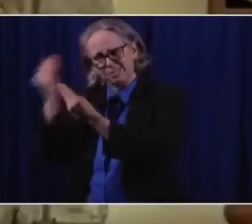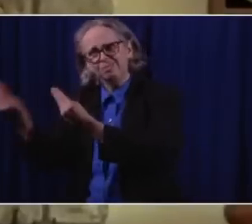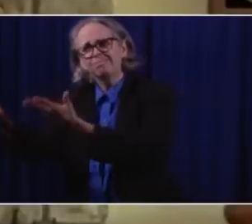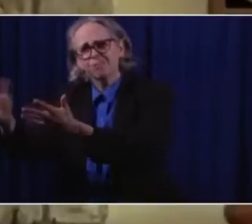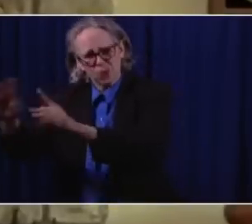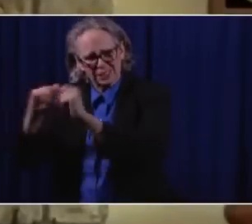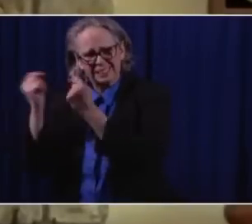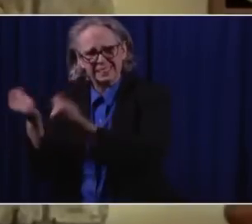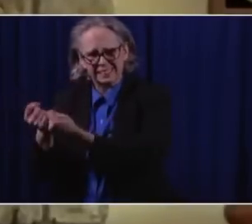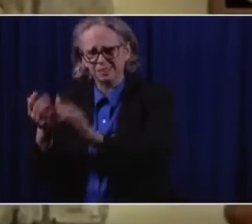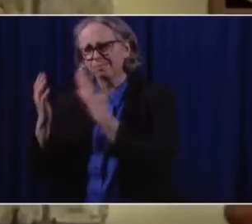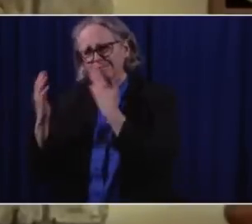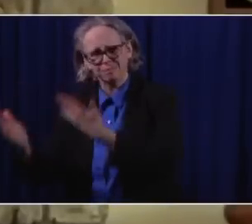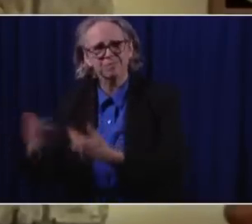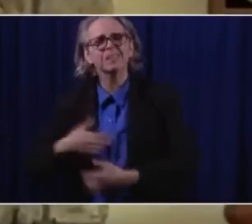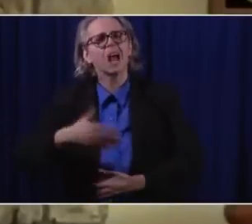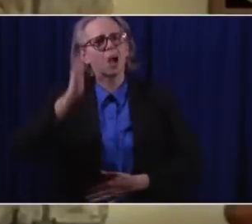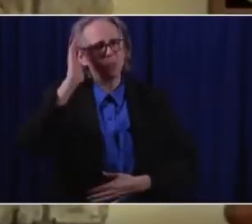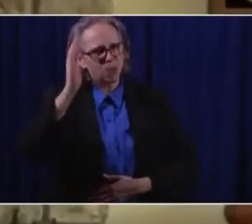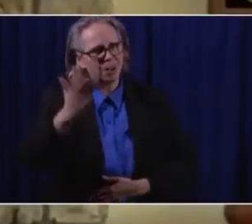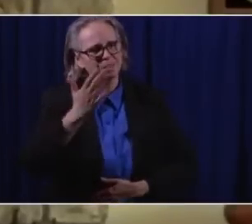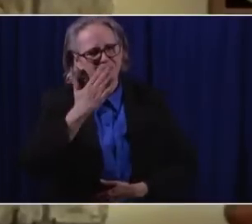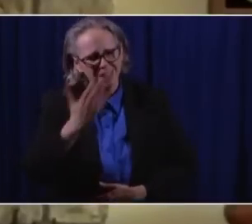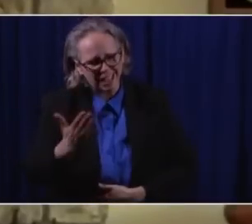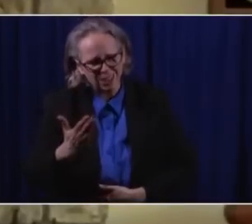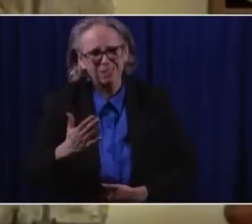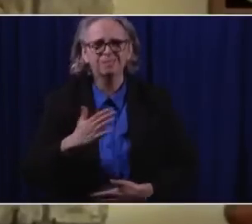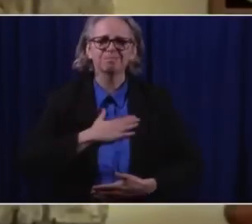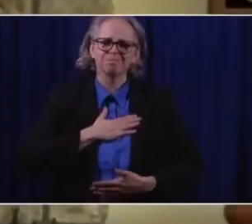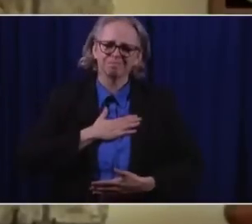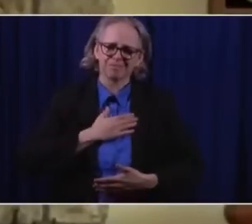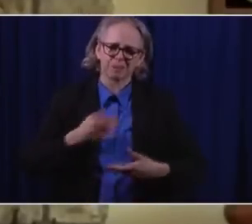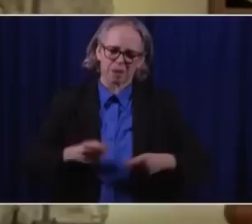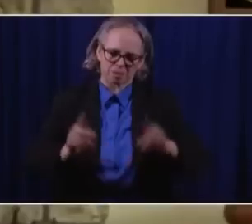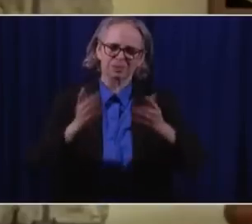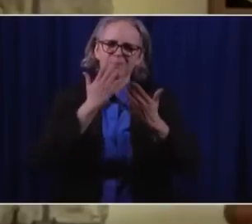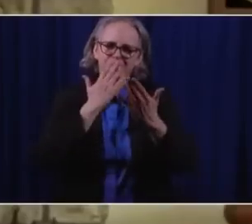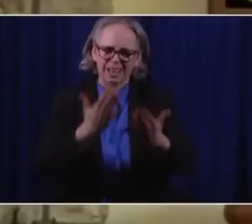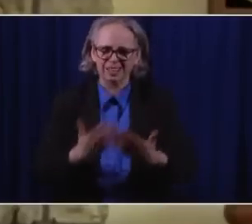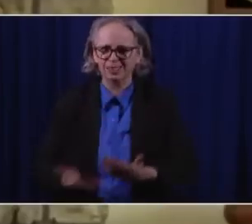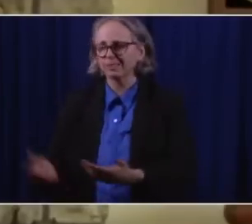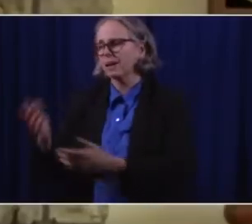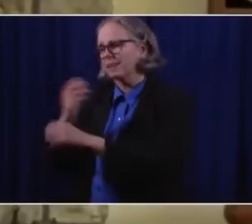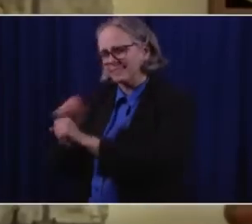I absolutely will. I appreciate the opportunity. Thank you. Stay safe. Thank you.